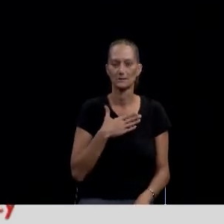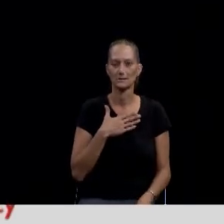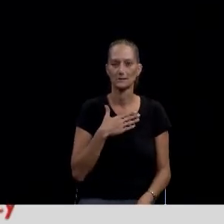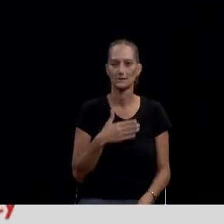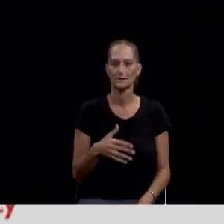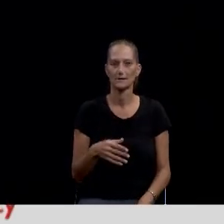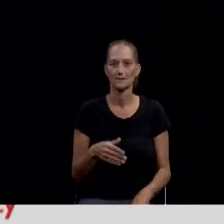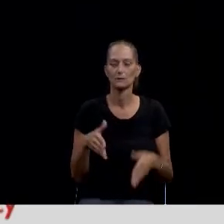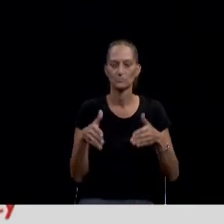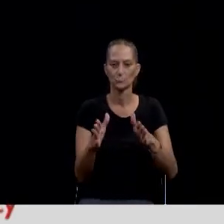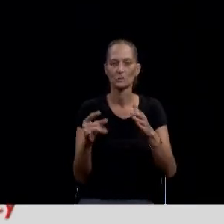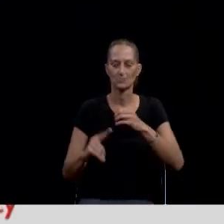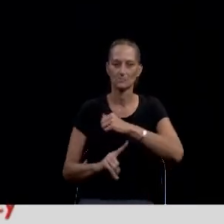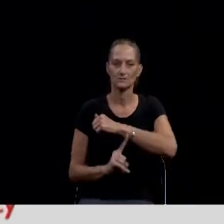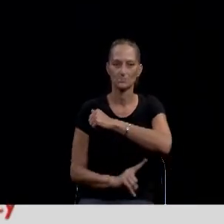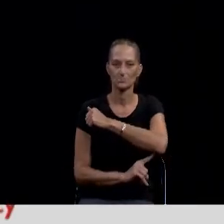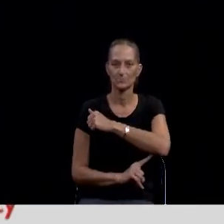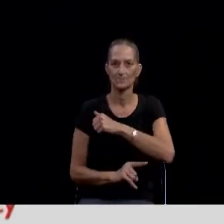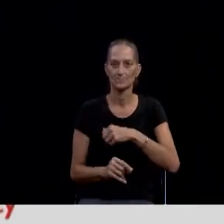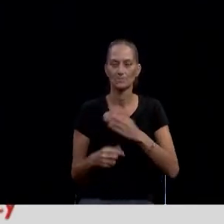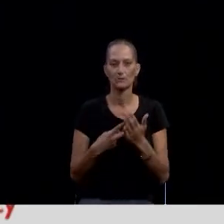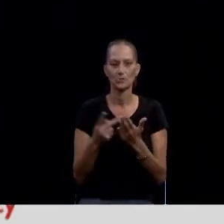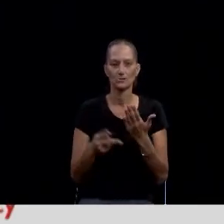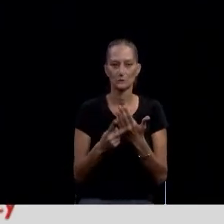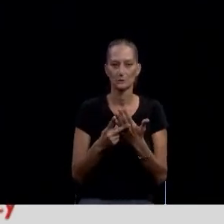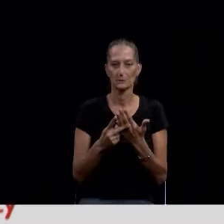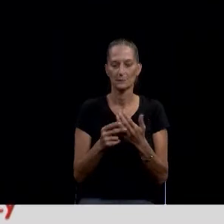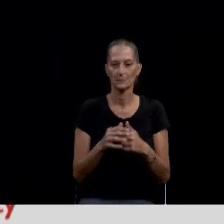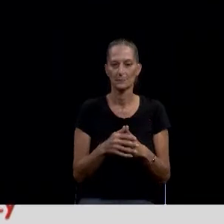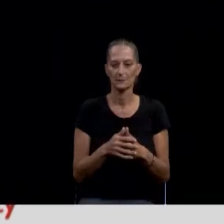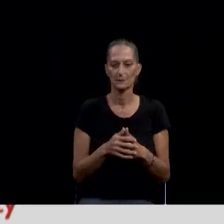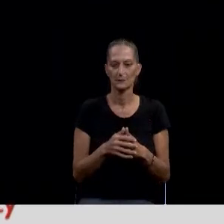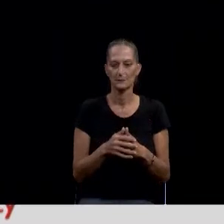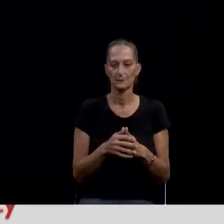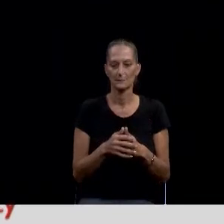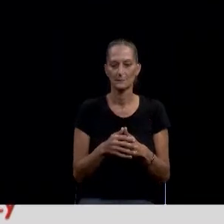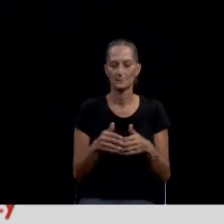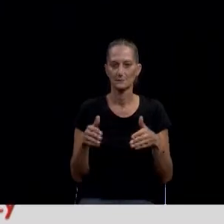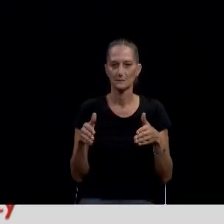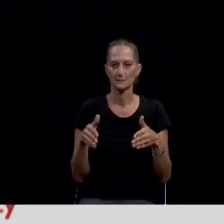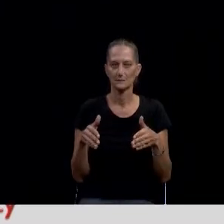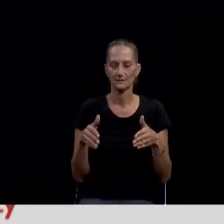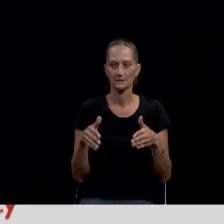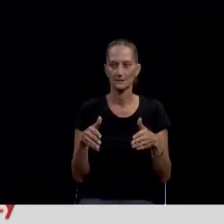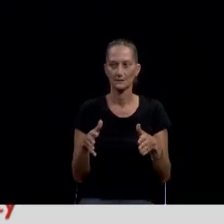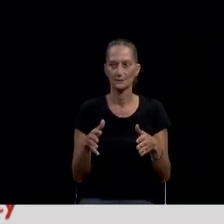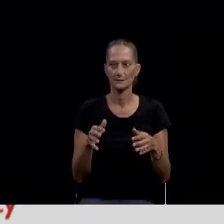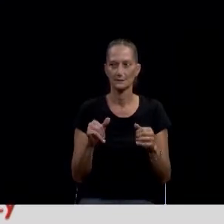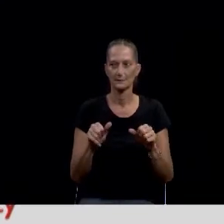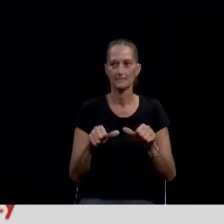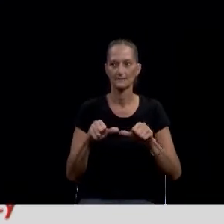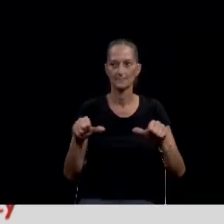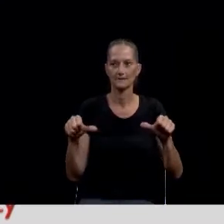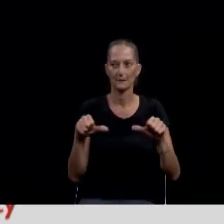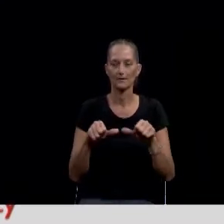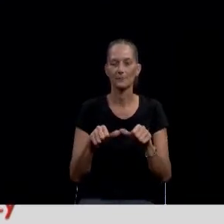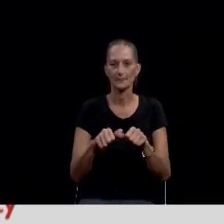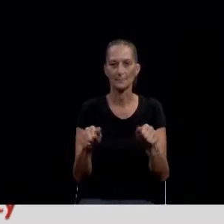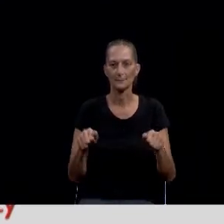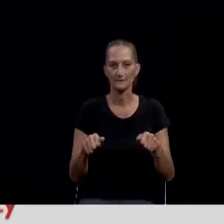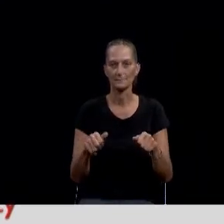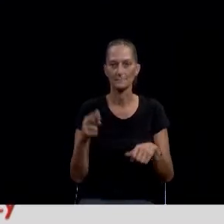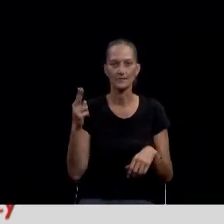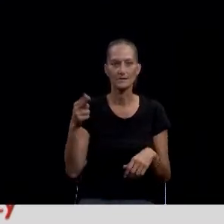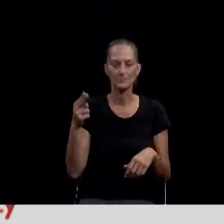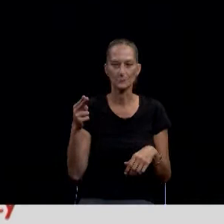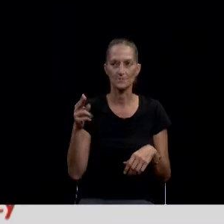The Bridge Street area, as you know, has a rich history for East Waco, and not just long ago. Until recently, this area functioned almost